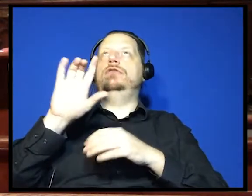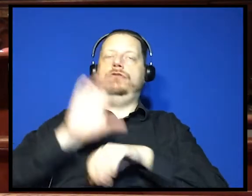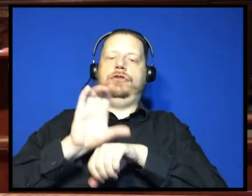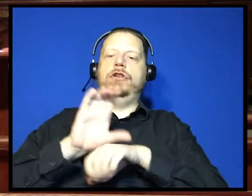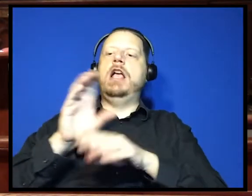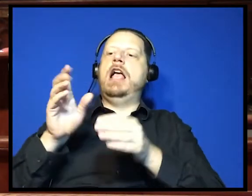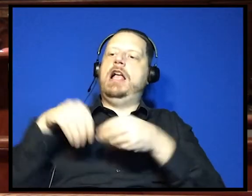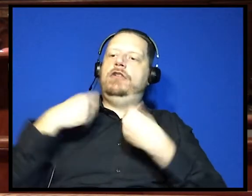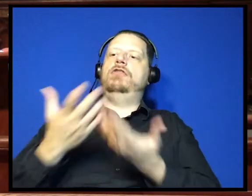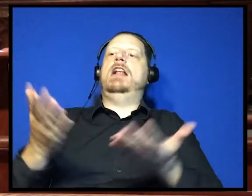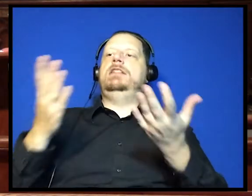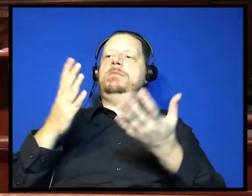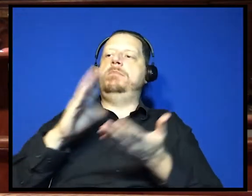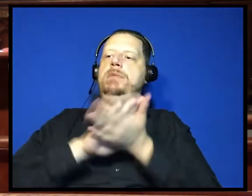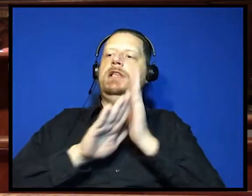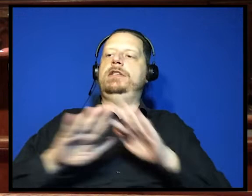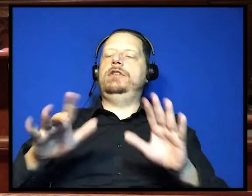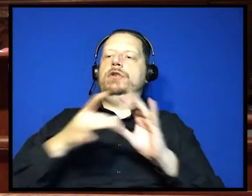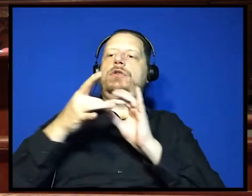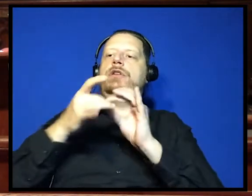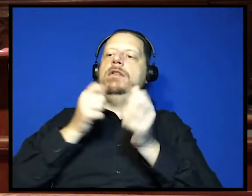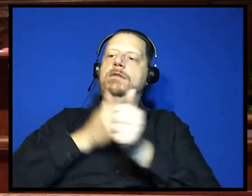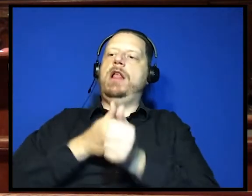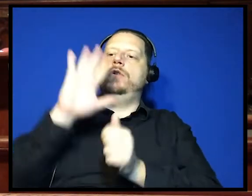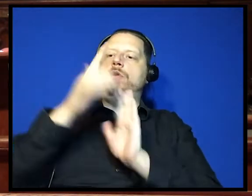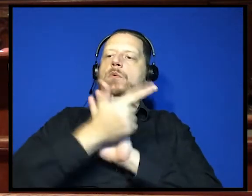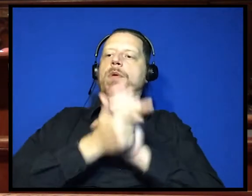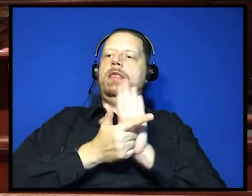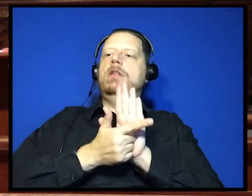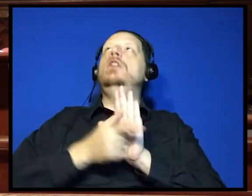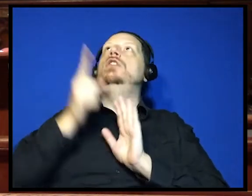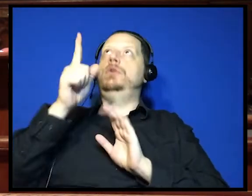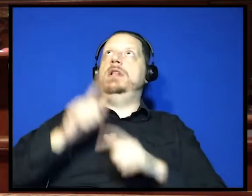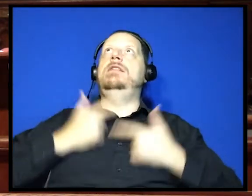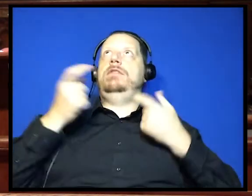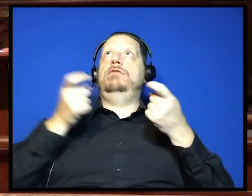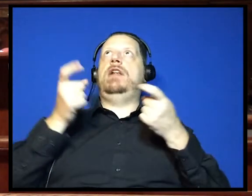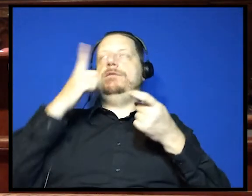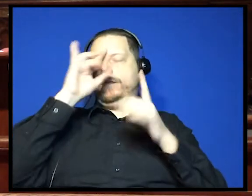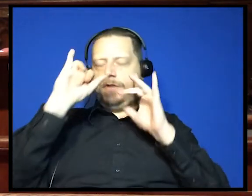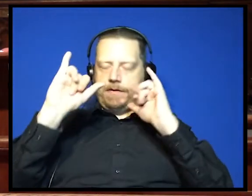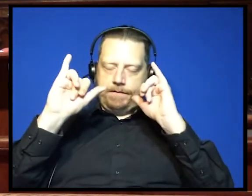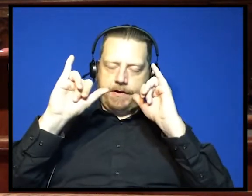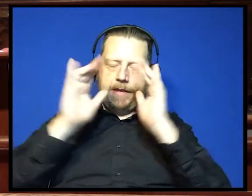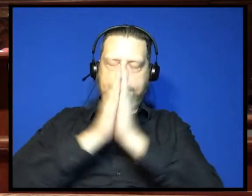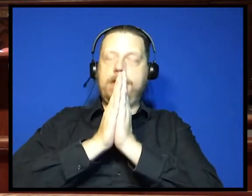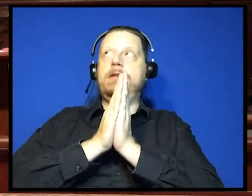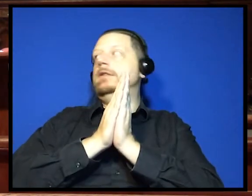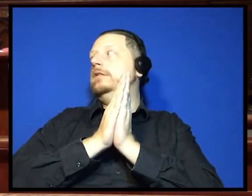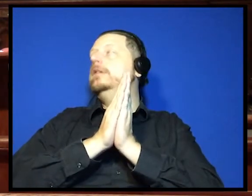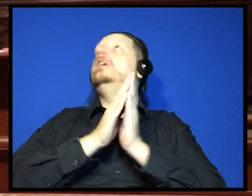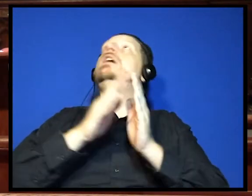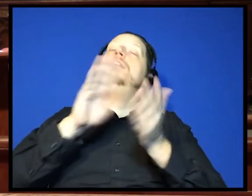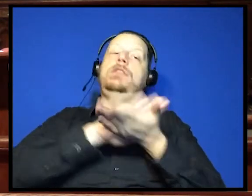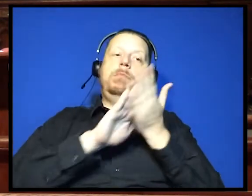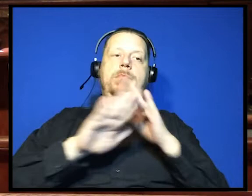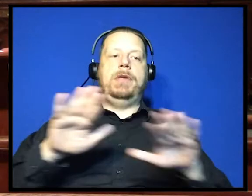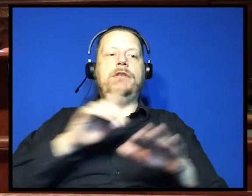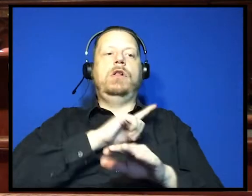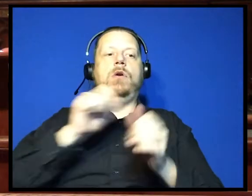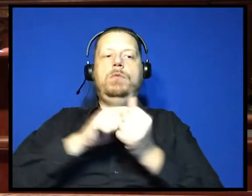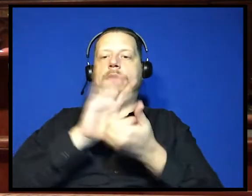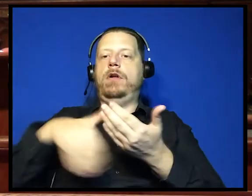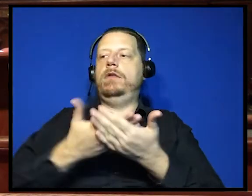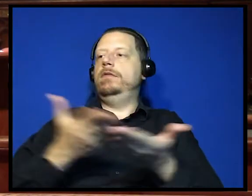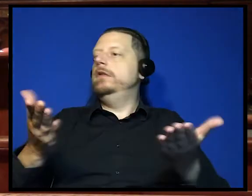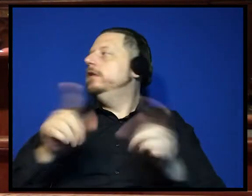and graciously grant her peace and unity in accordance with your will, who live and reign forever and ever. Amen. Amen. The peace of the Lord be with